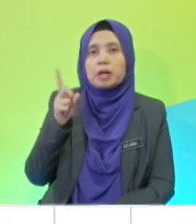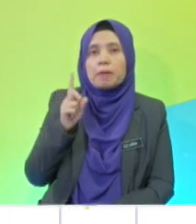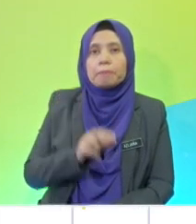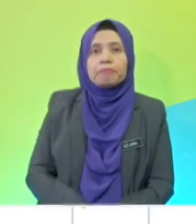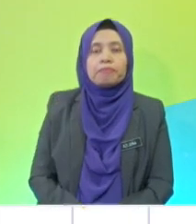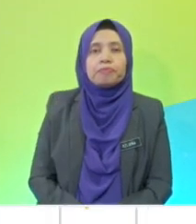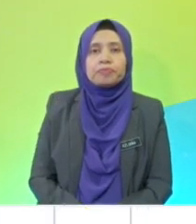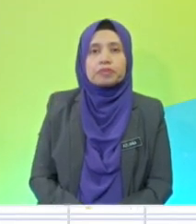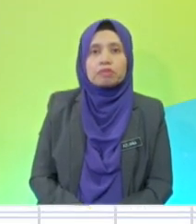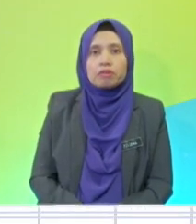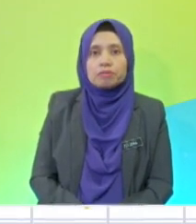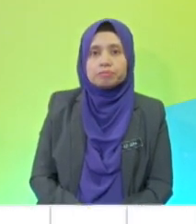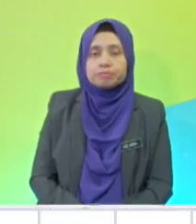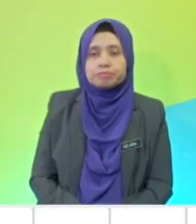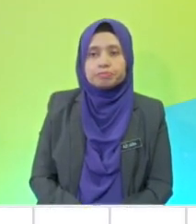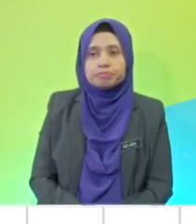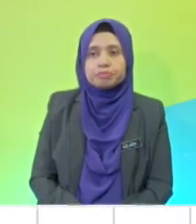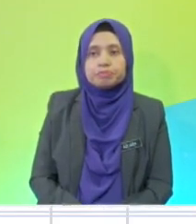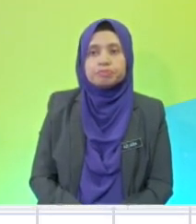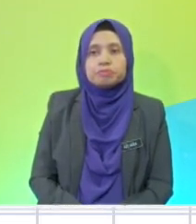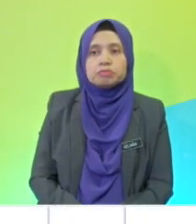want to bury it?